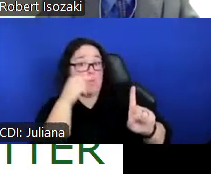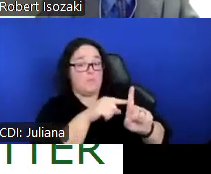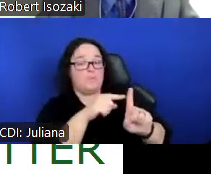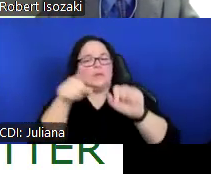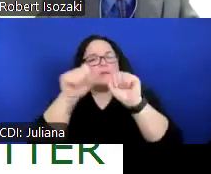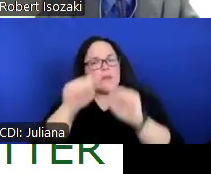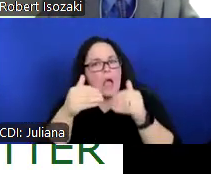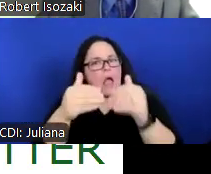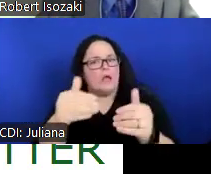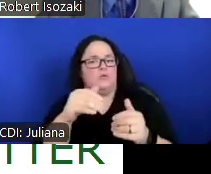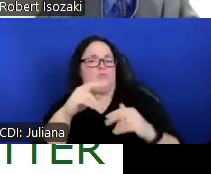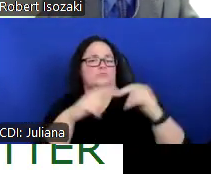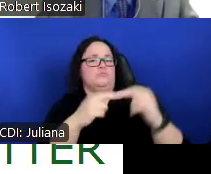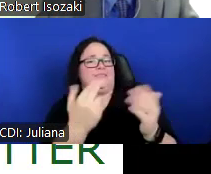is